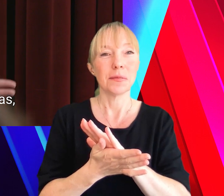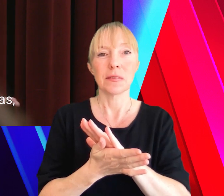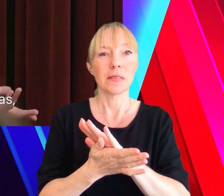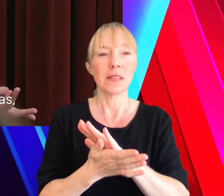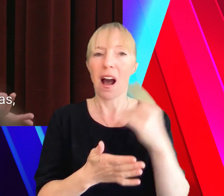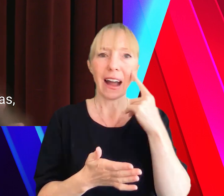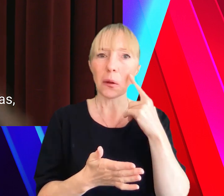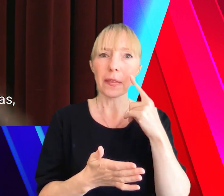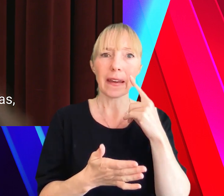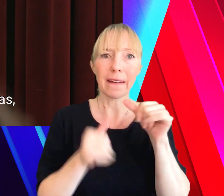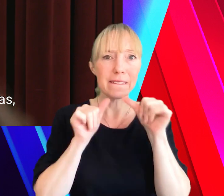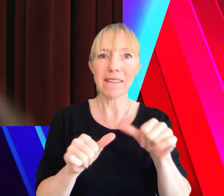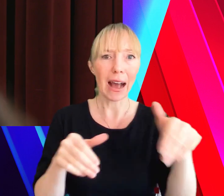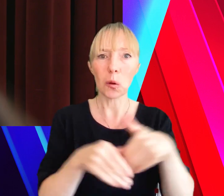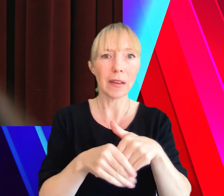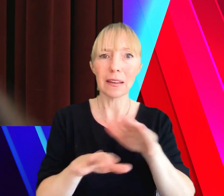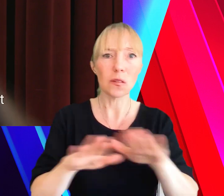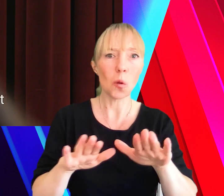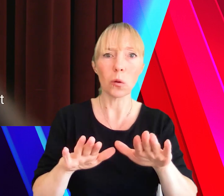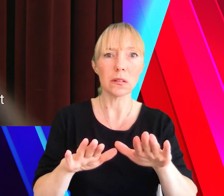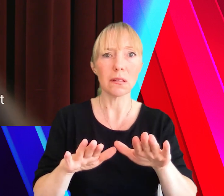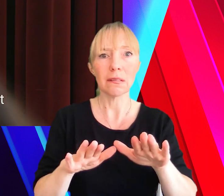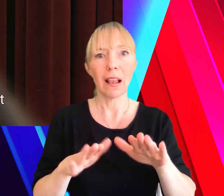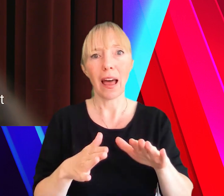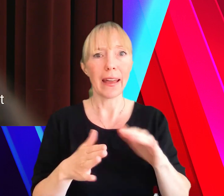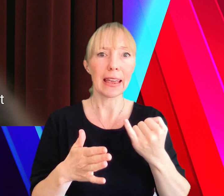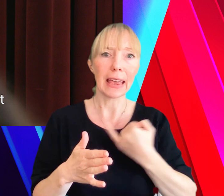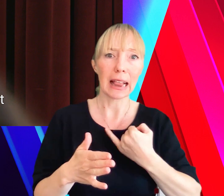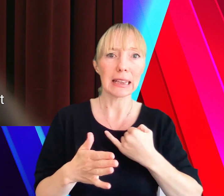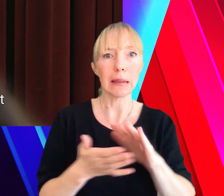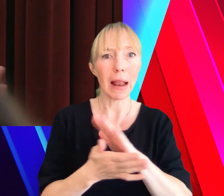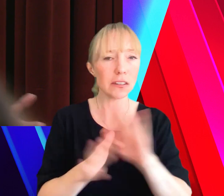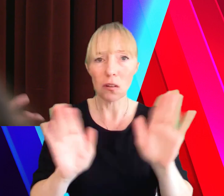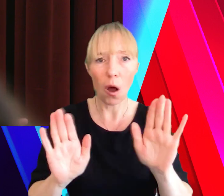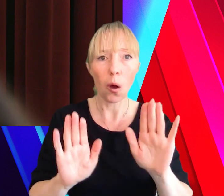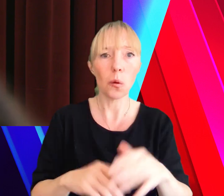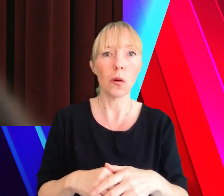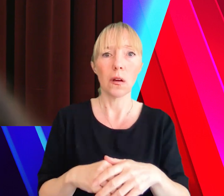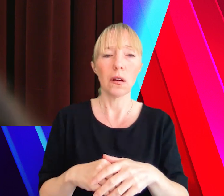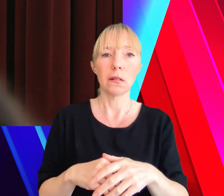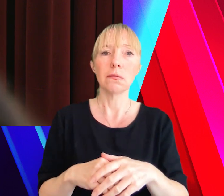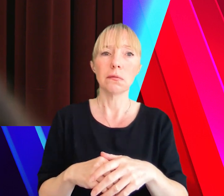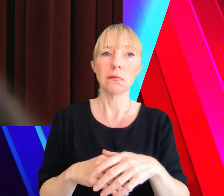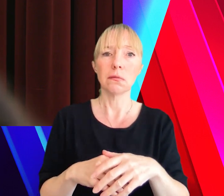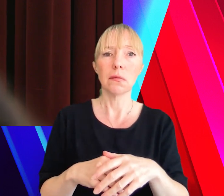commas, because again, it's not, I don't think fan content is a guilty pleasure, I don't think it's a useful phrase, but it can be seen that